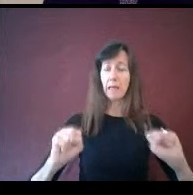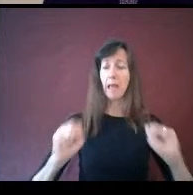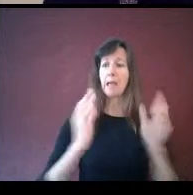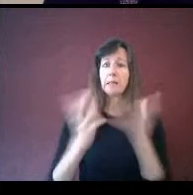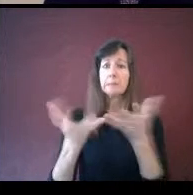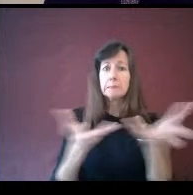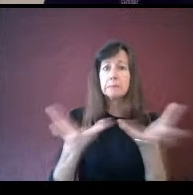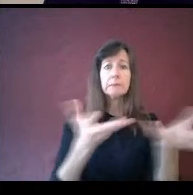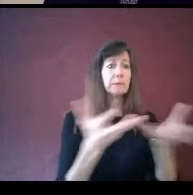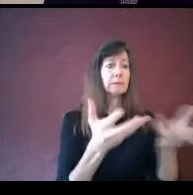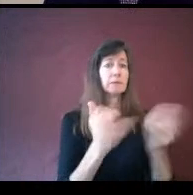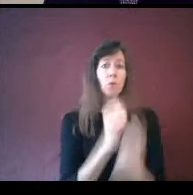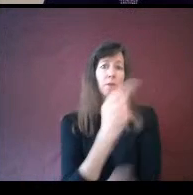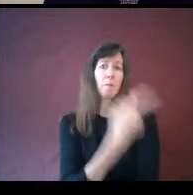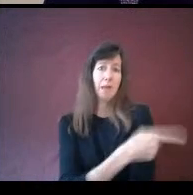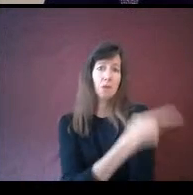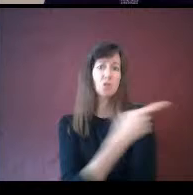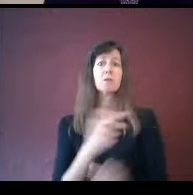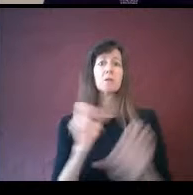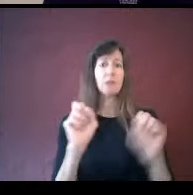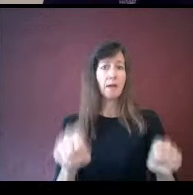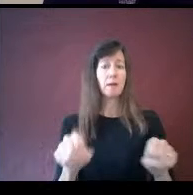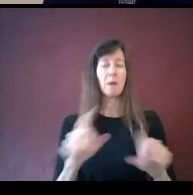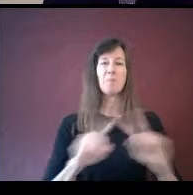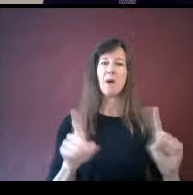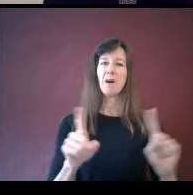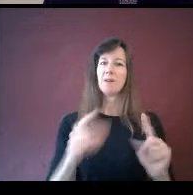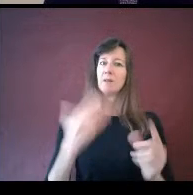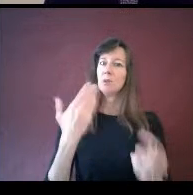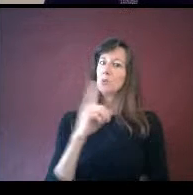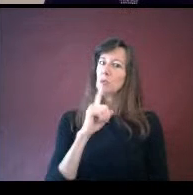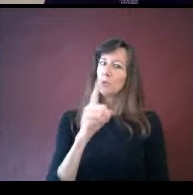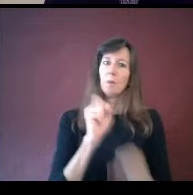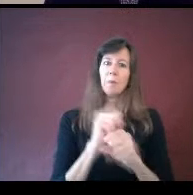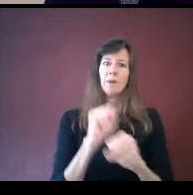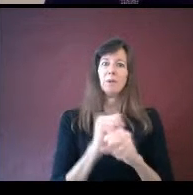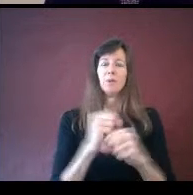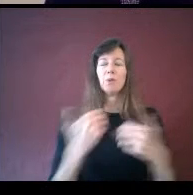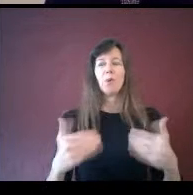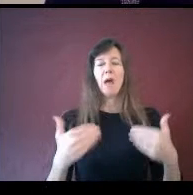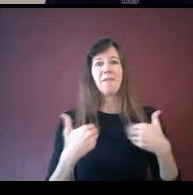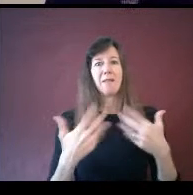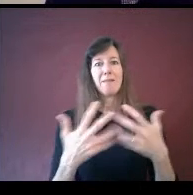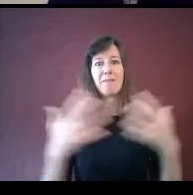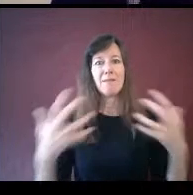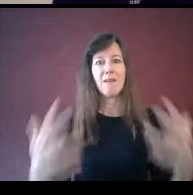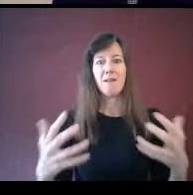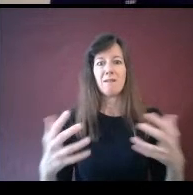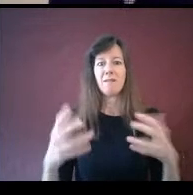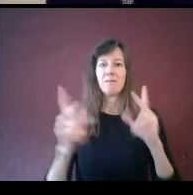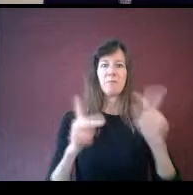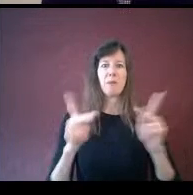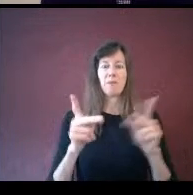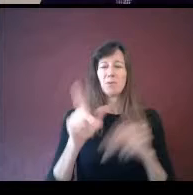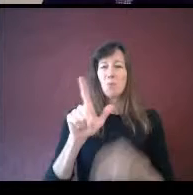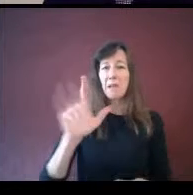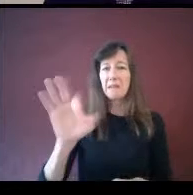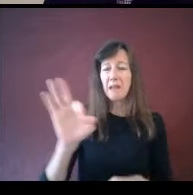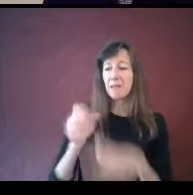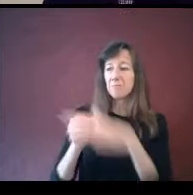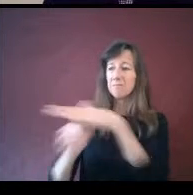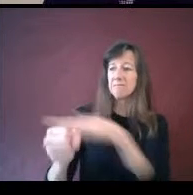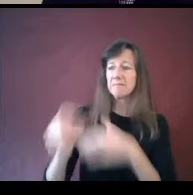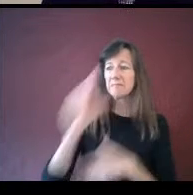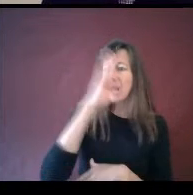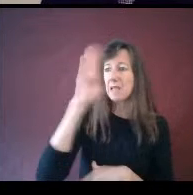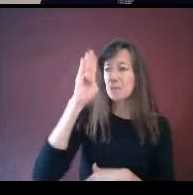many hospitalized is really, really tough to stomach at a point when, again, I think about a holiday